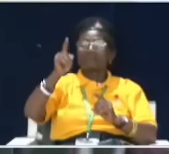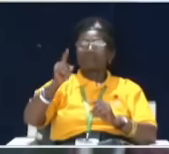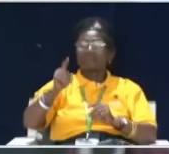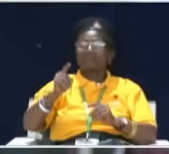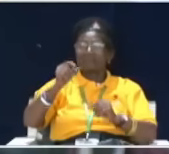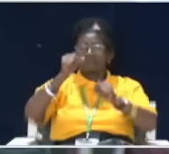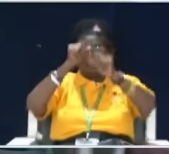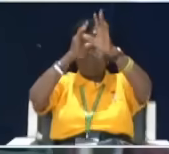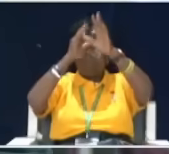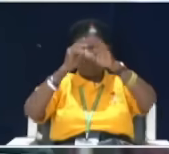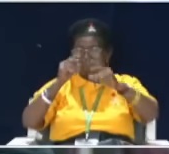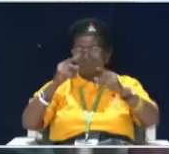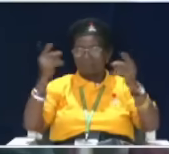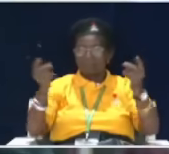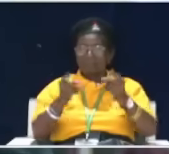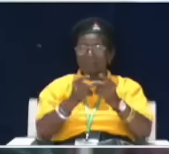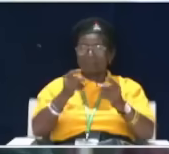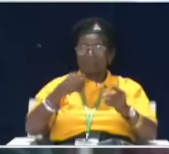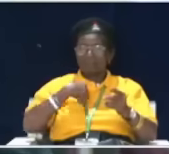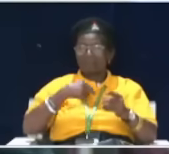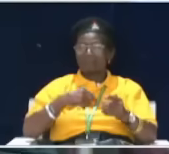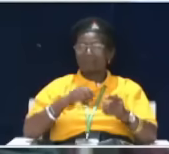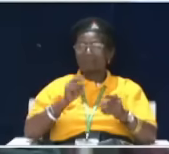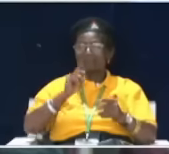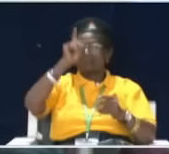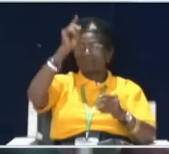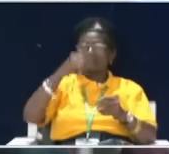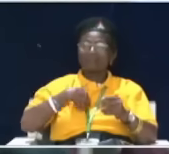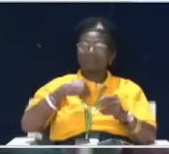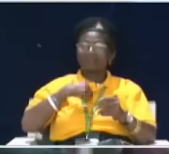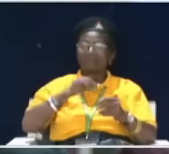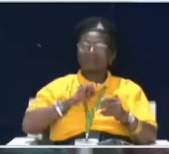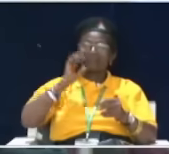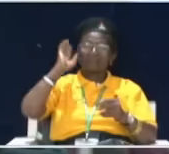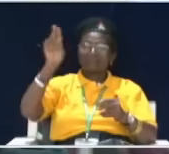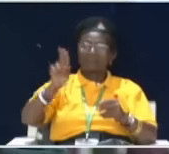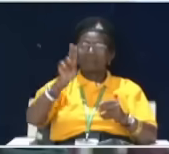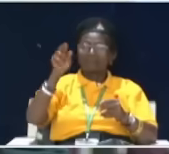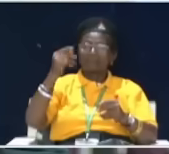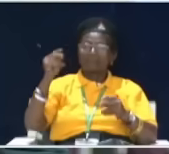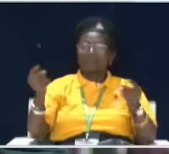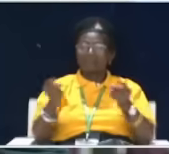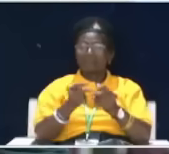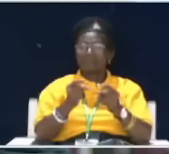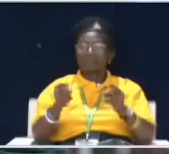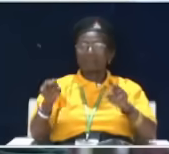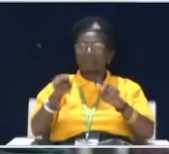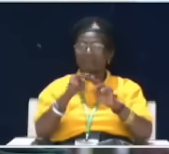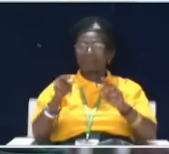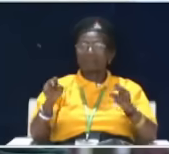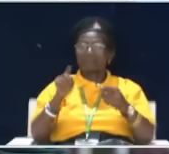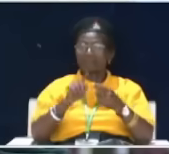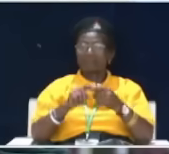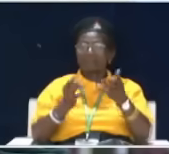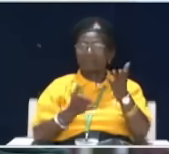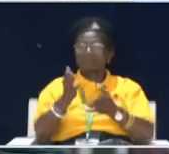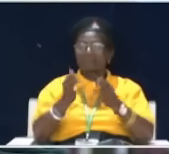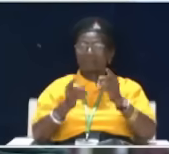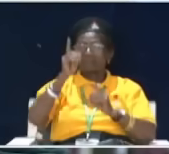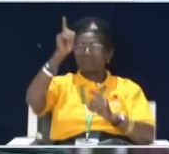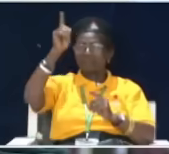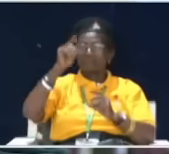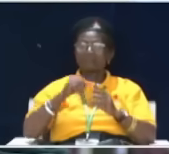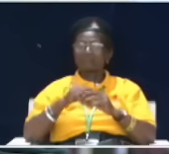me. Bàbá gbé mi ga. And I will use the position to serve you. Màá sì lo ipò náà láti sìn ọ.